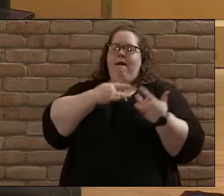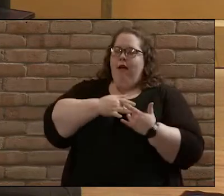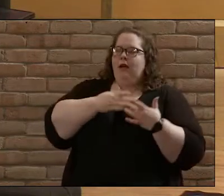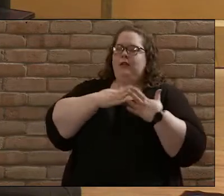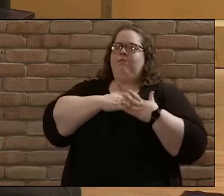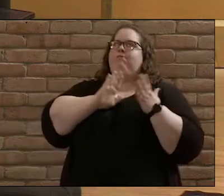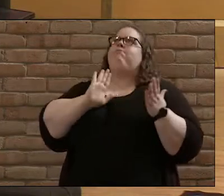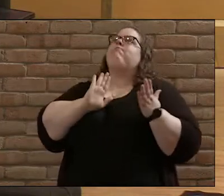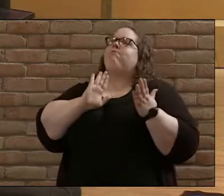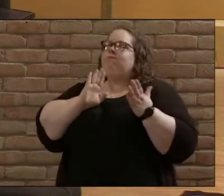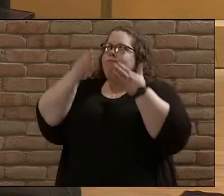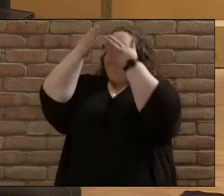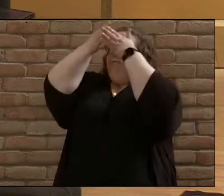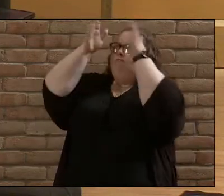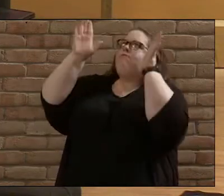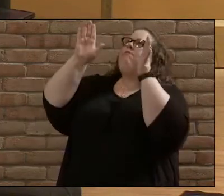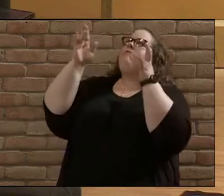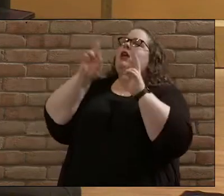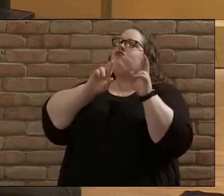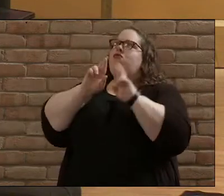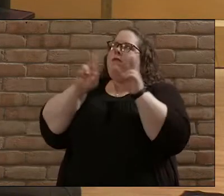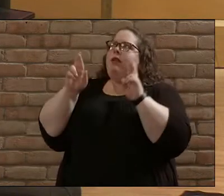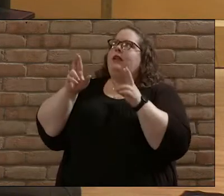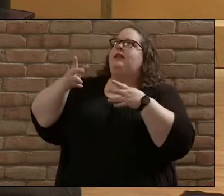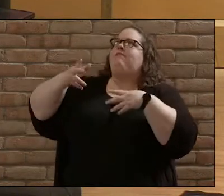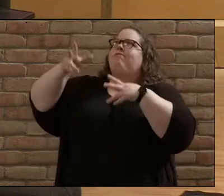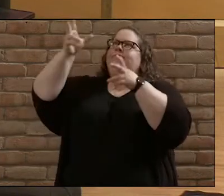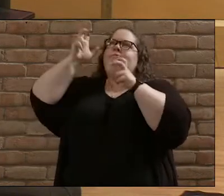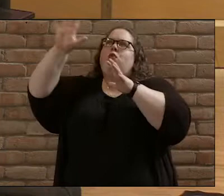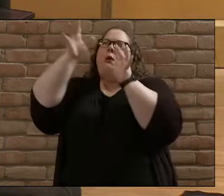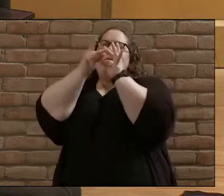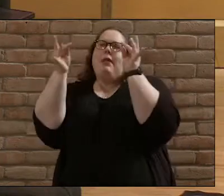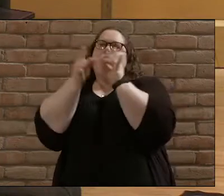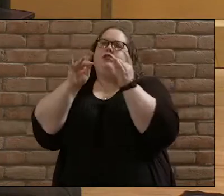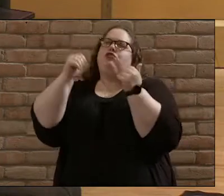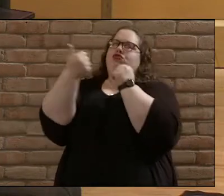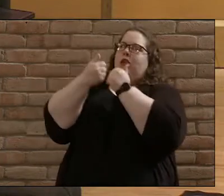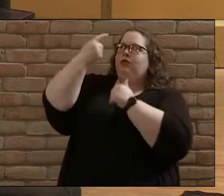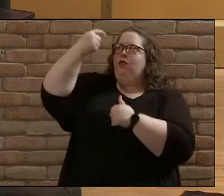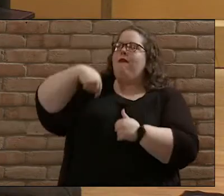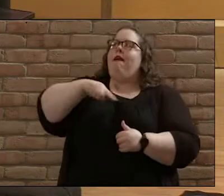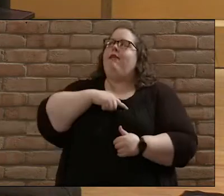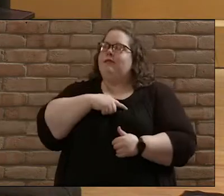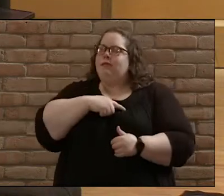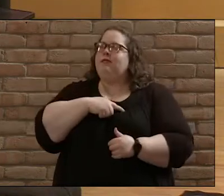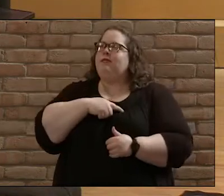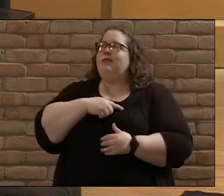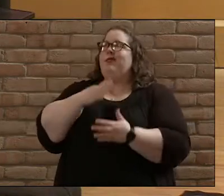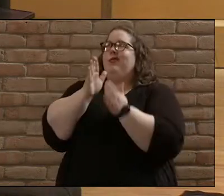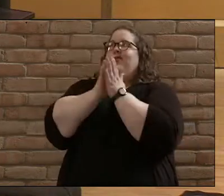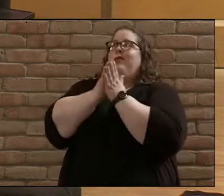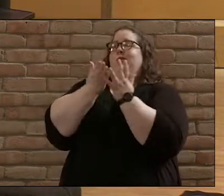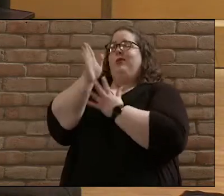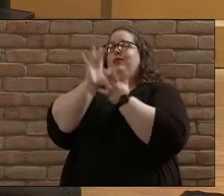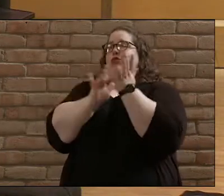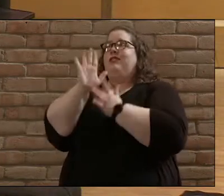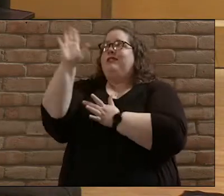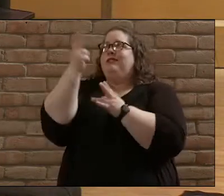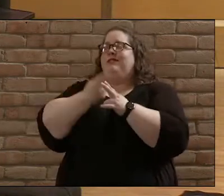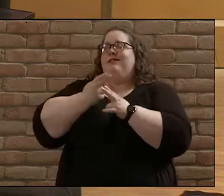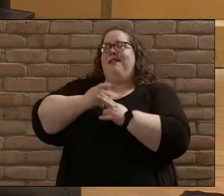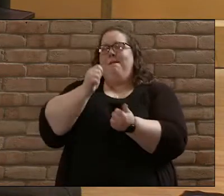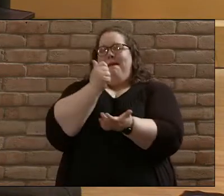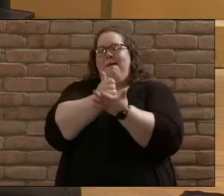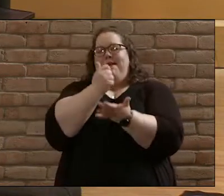ourselves that we might hear the word that you would have us hear, and challenge us, Father, by your word. We pray it in Jesus' name. Amen.